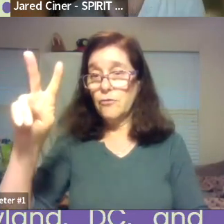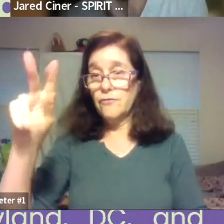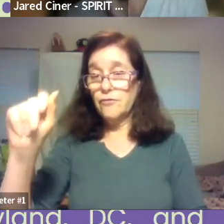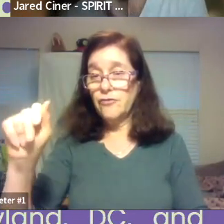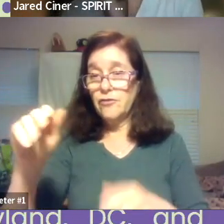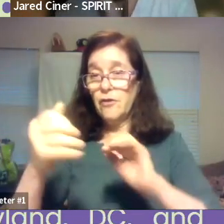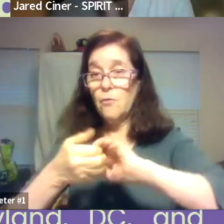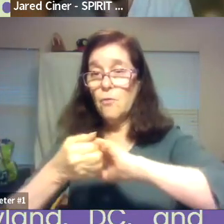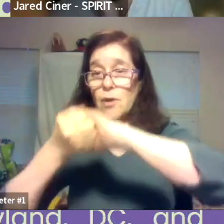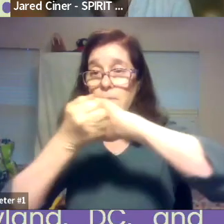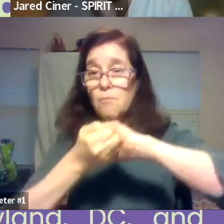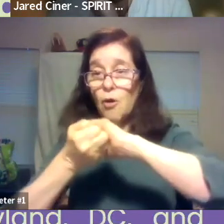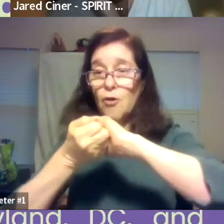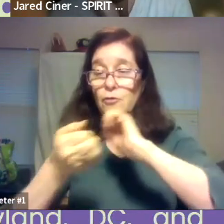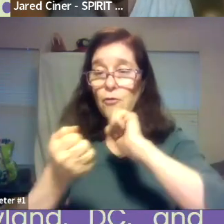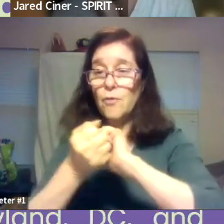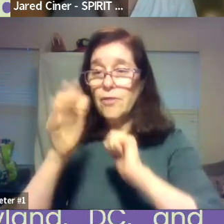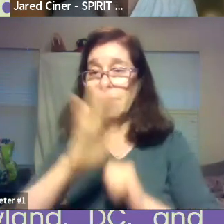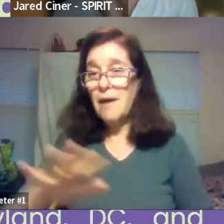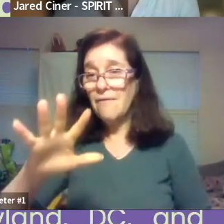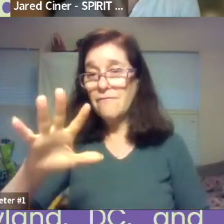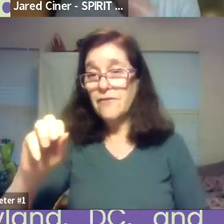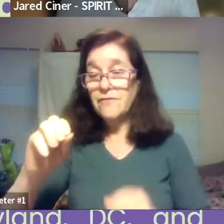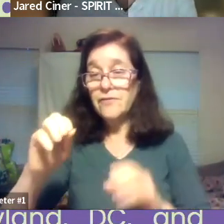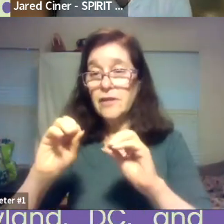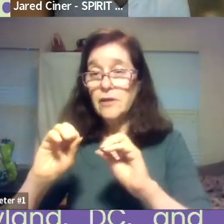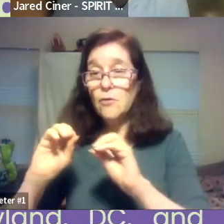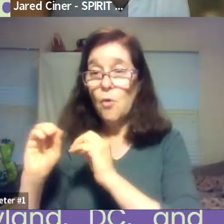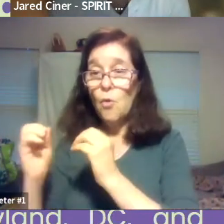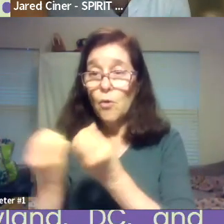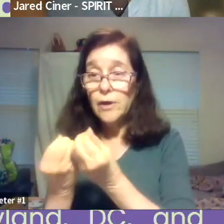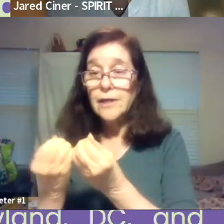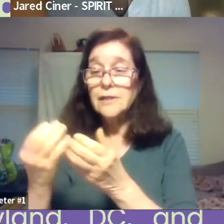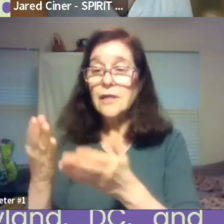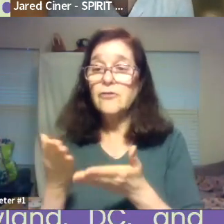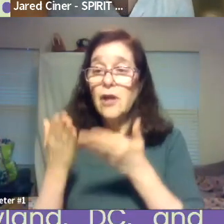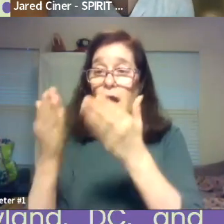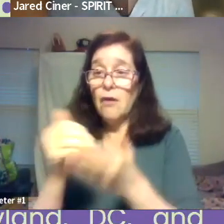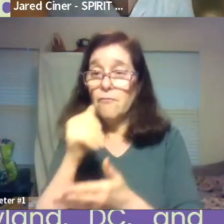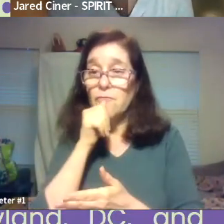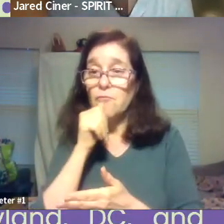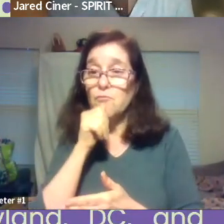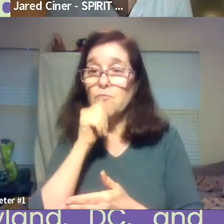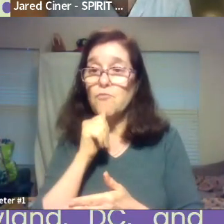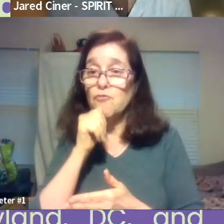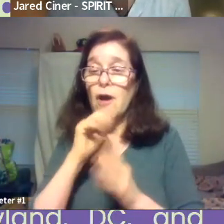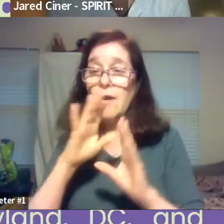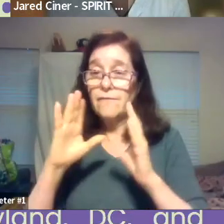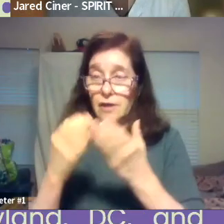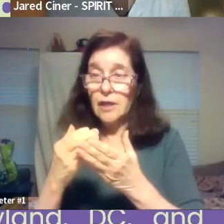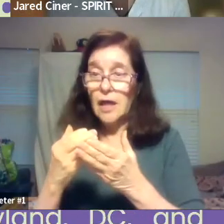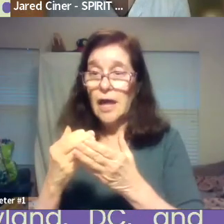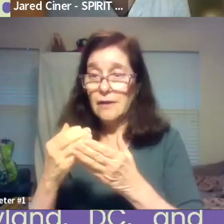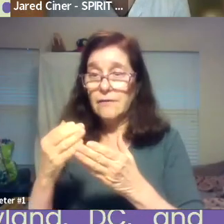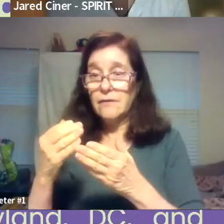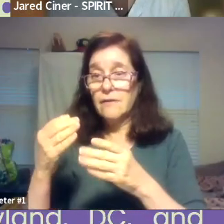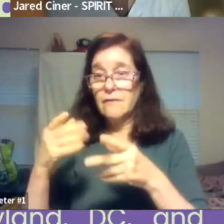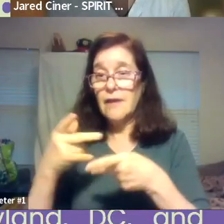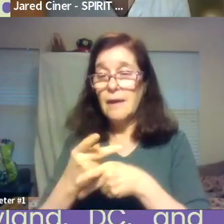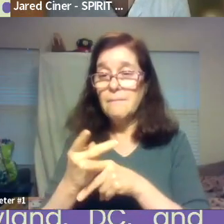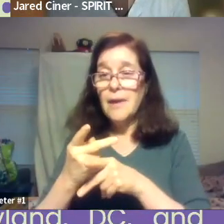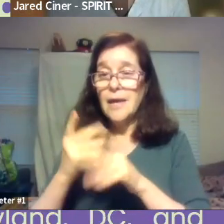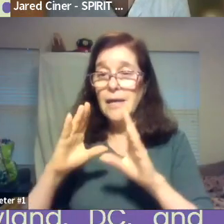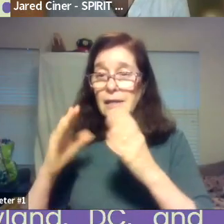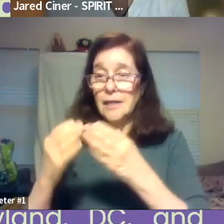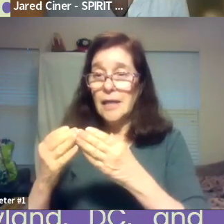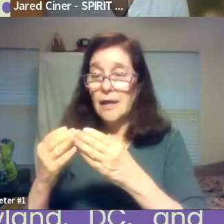50 organizations where we offer private classes for them as well as making classes available to